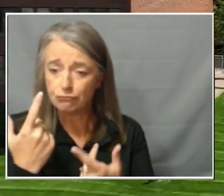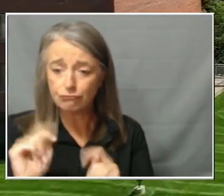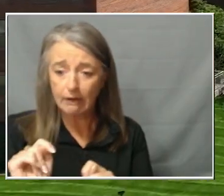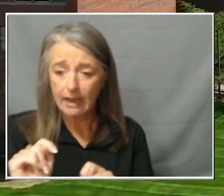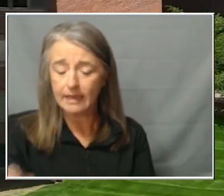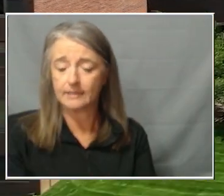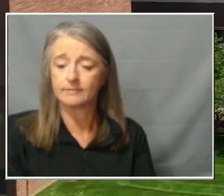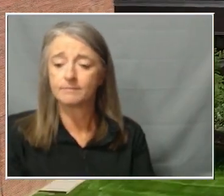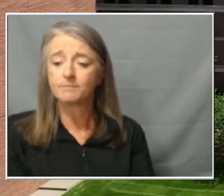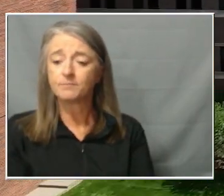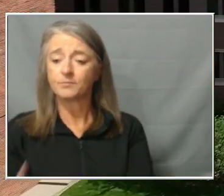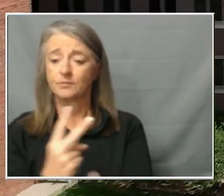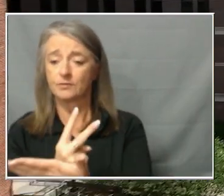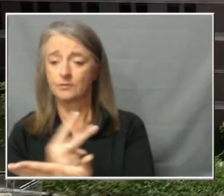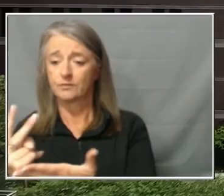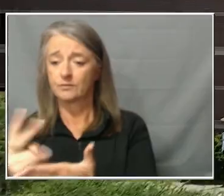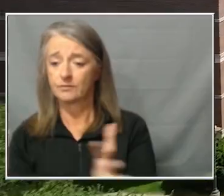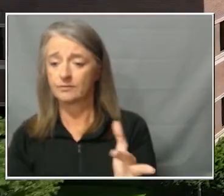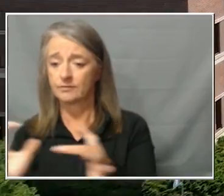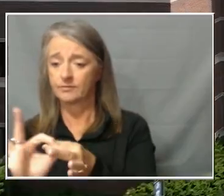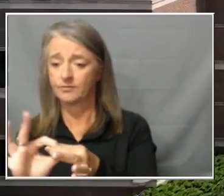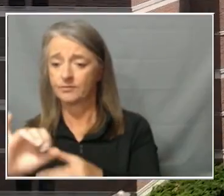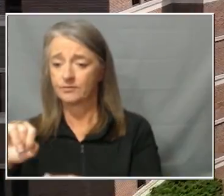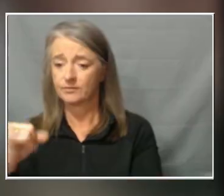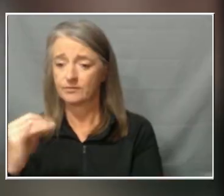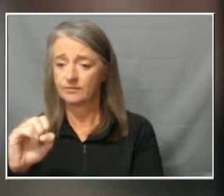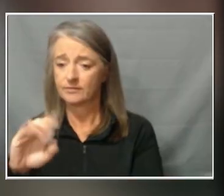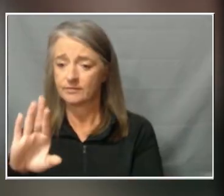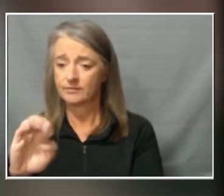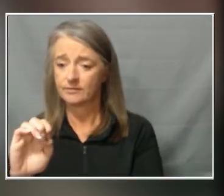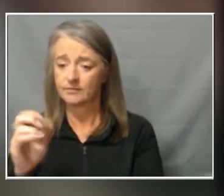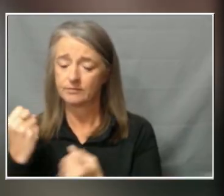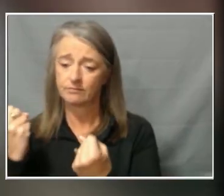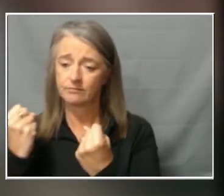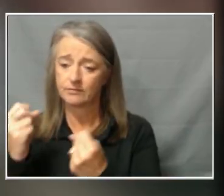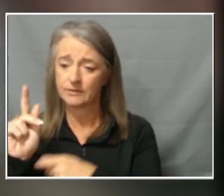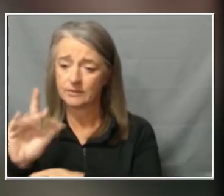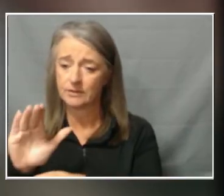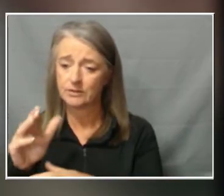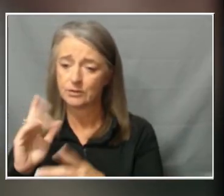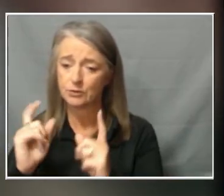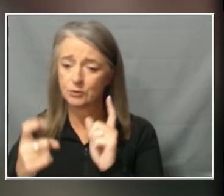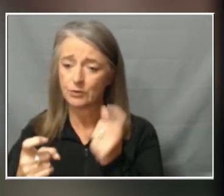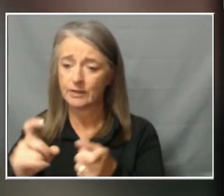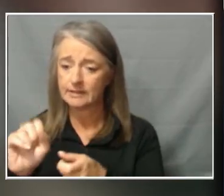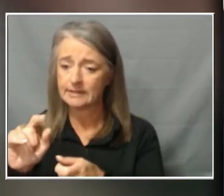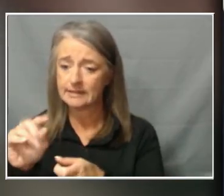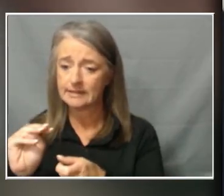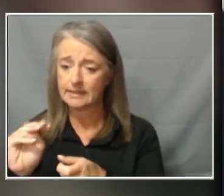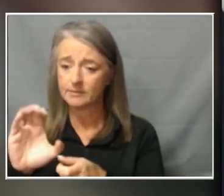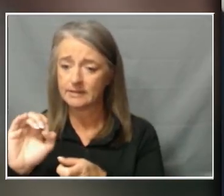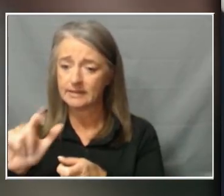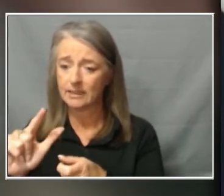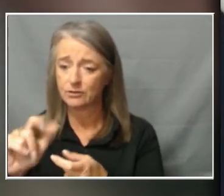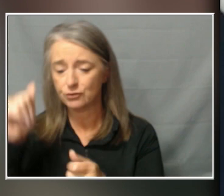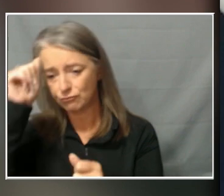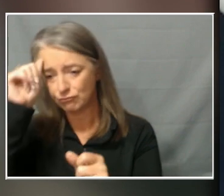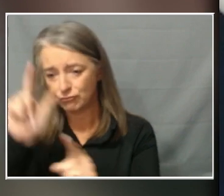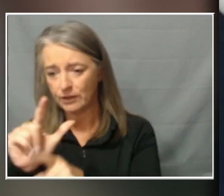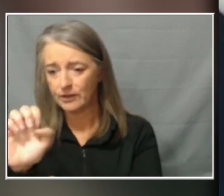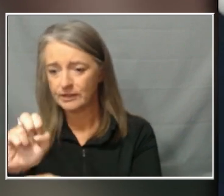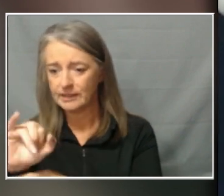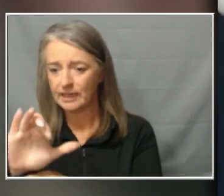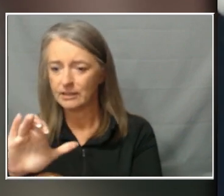within 2 weeks of reconnecting, Jesse was on his way to Kansas City to donate his stem cells to Big Brother Eric without